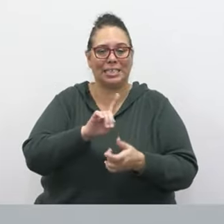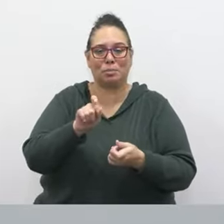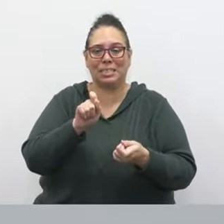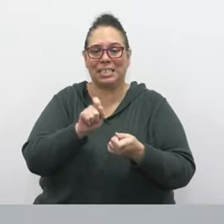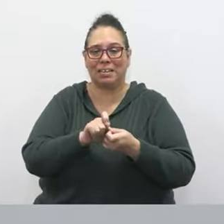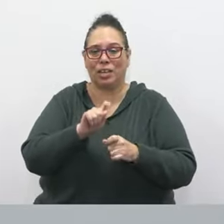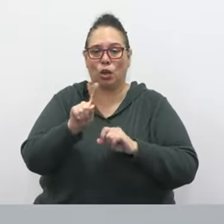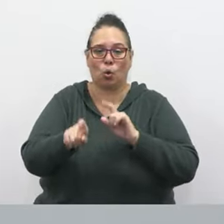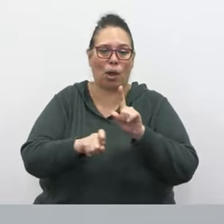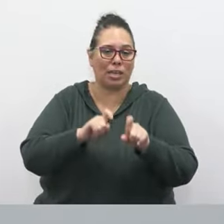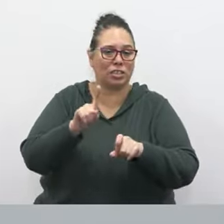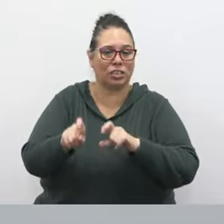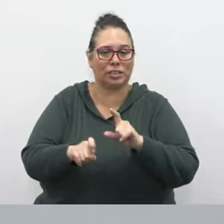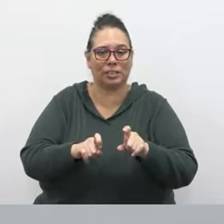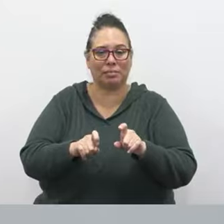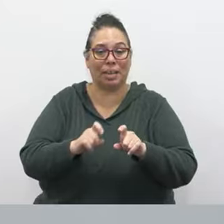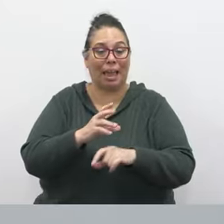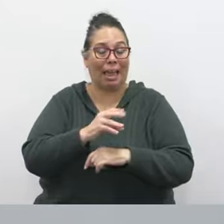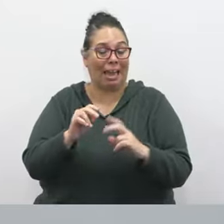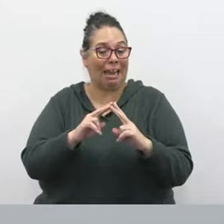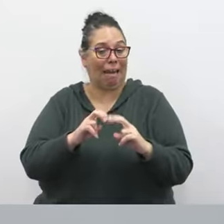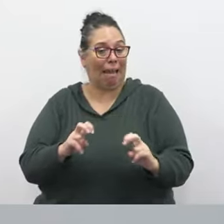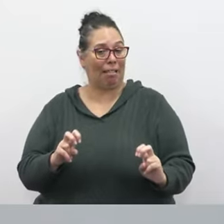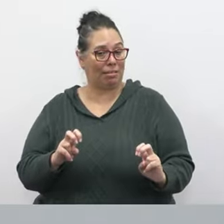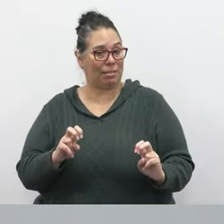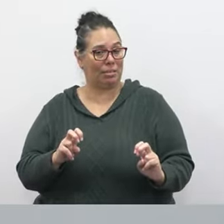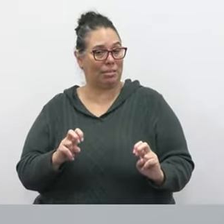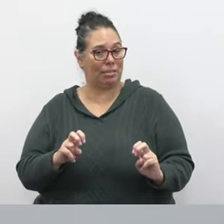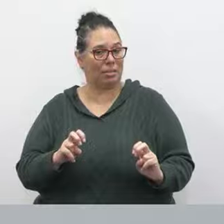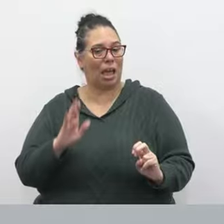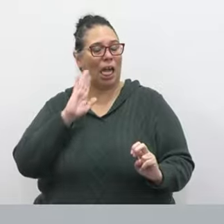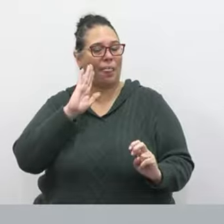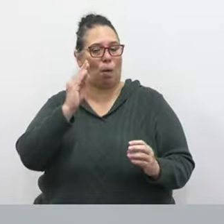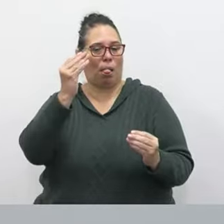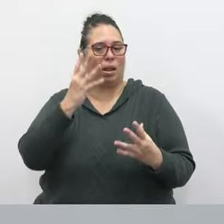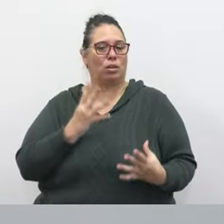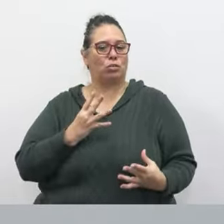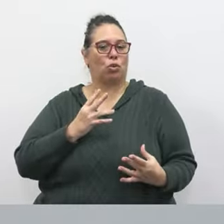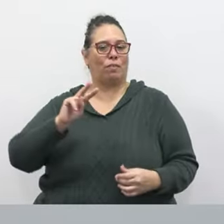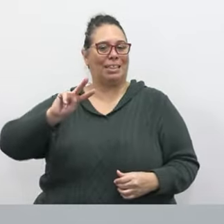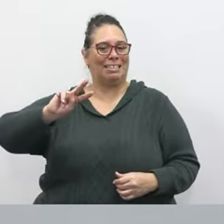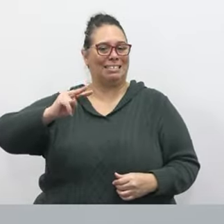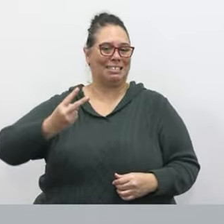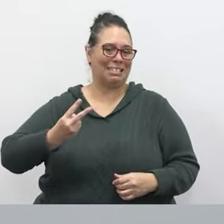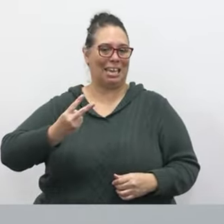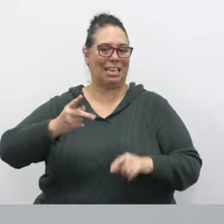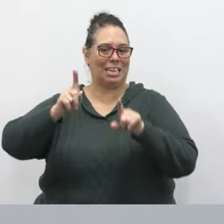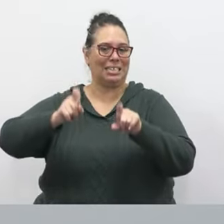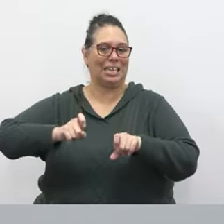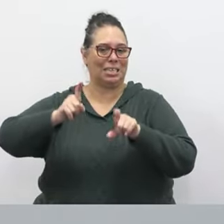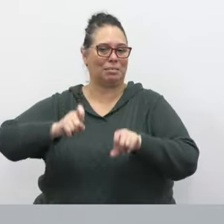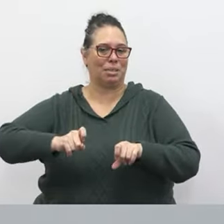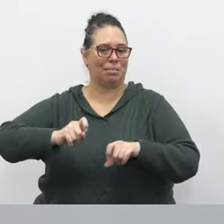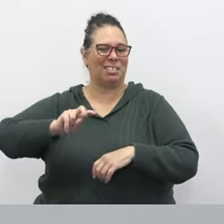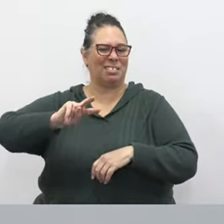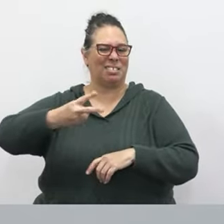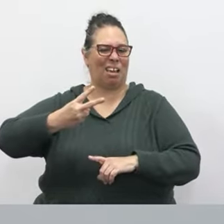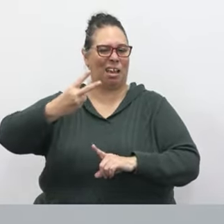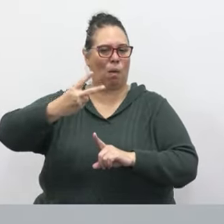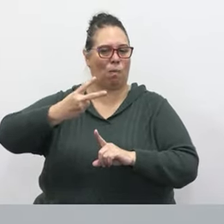analysis associated with that would inform the upcoming assessment for quarter 2. And so